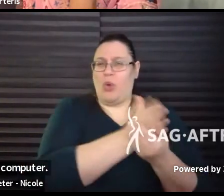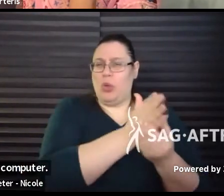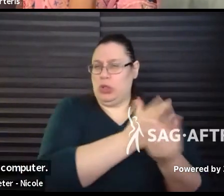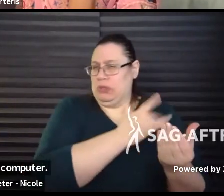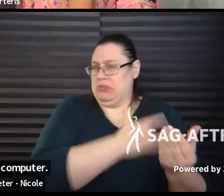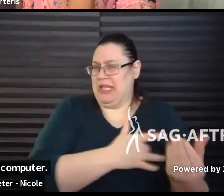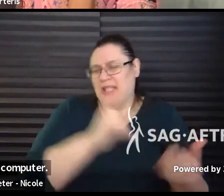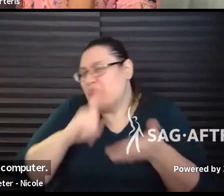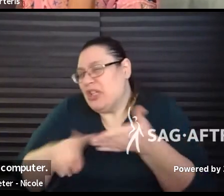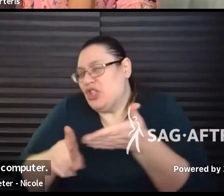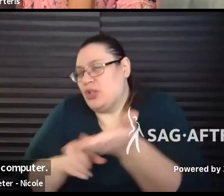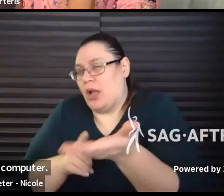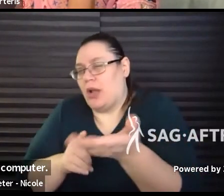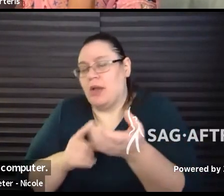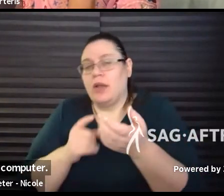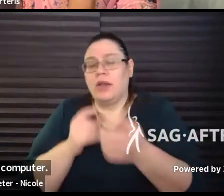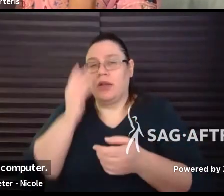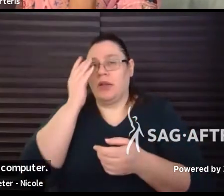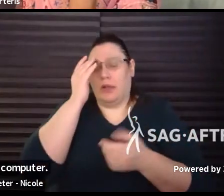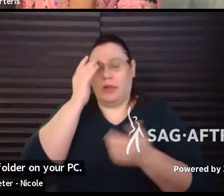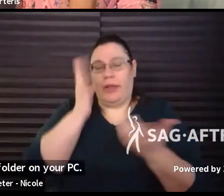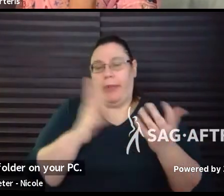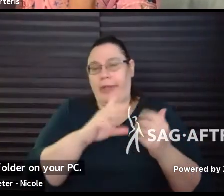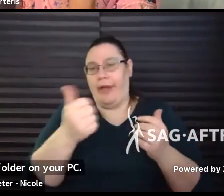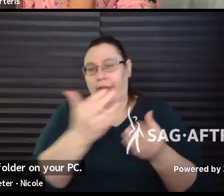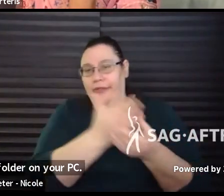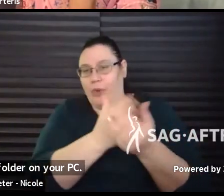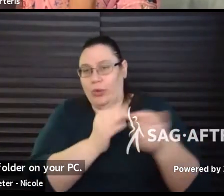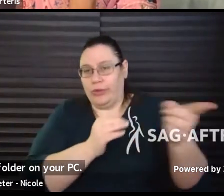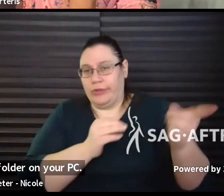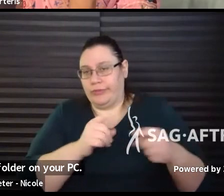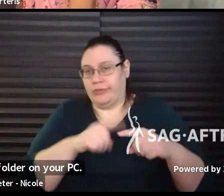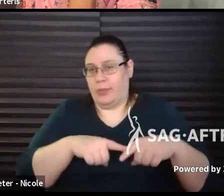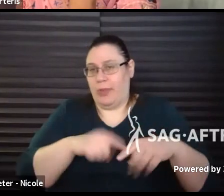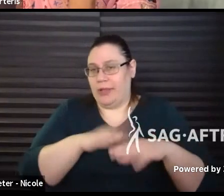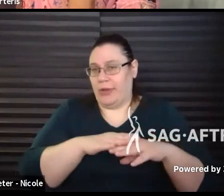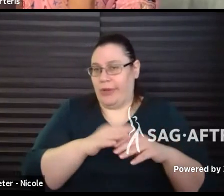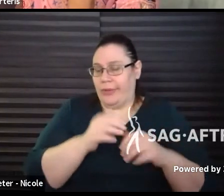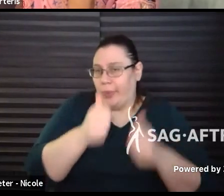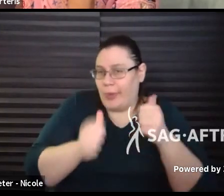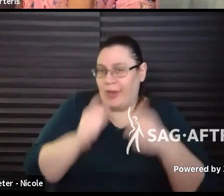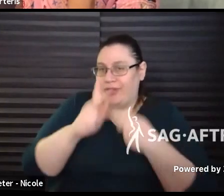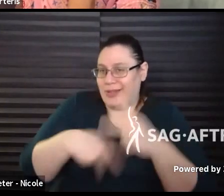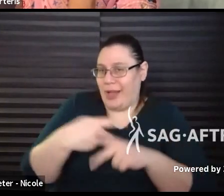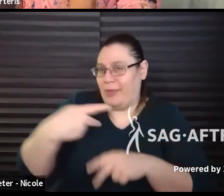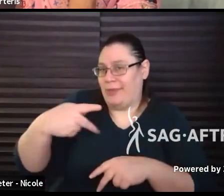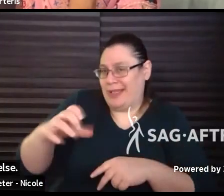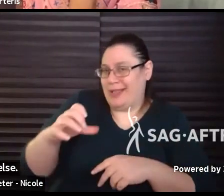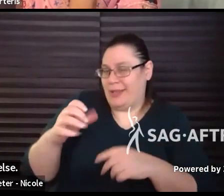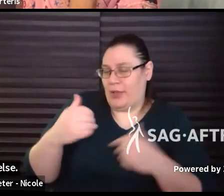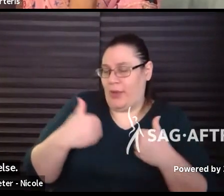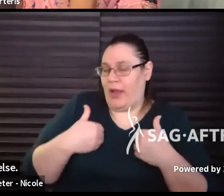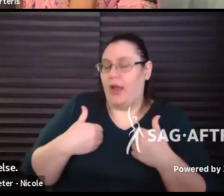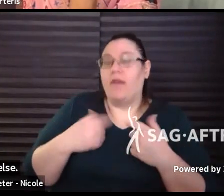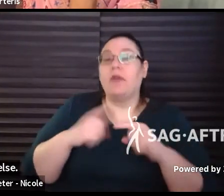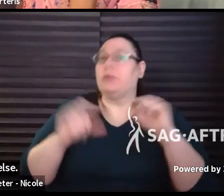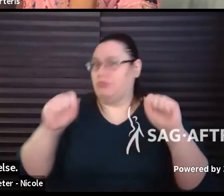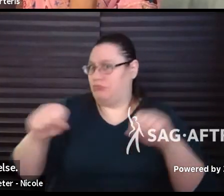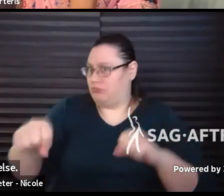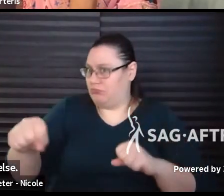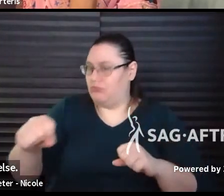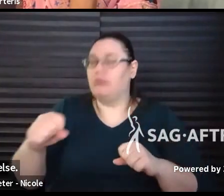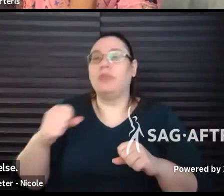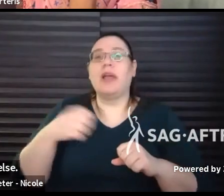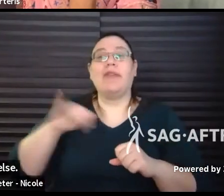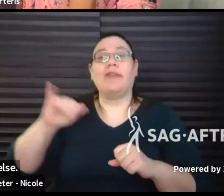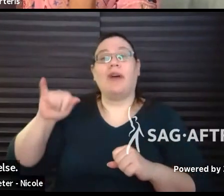check. It might go somewhere else depending on the exact brand of PC that you have. But yes, absolutely. You have iPhone and